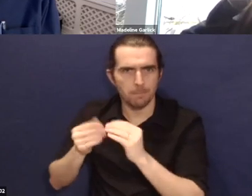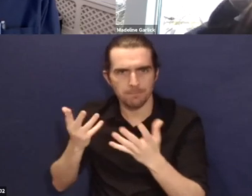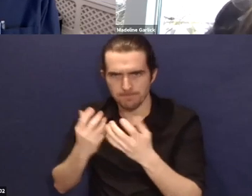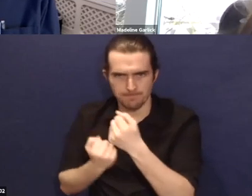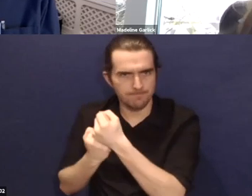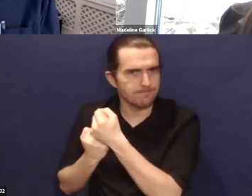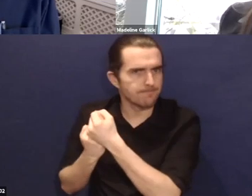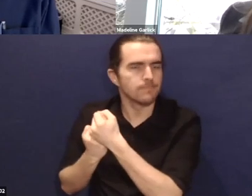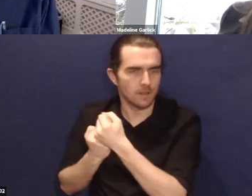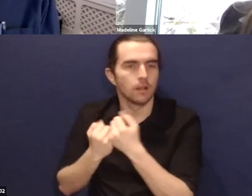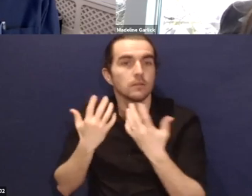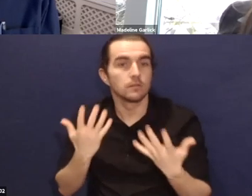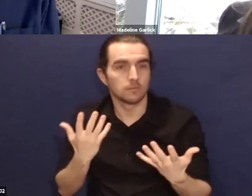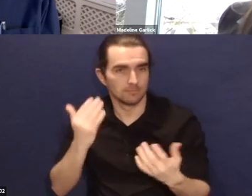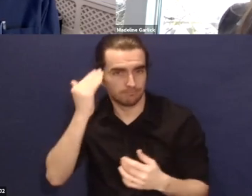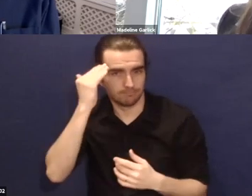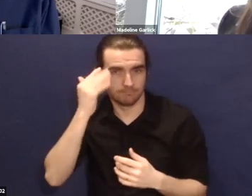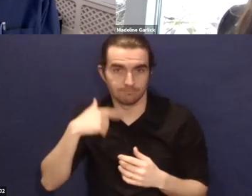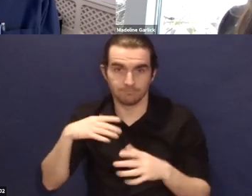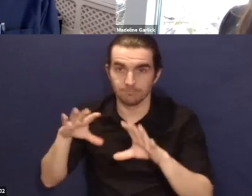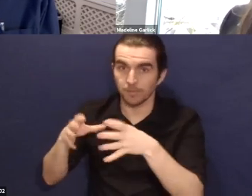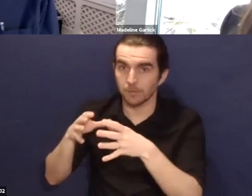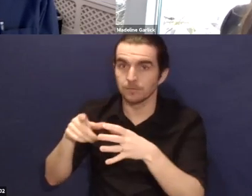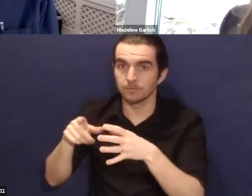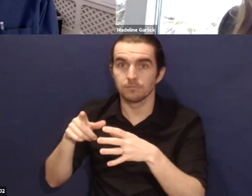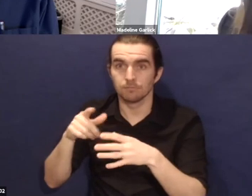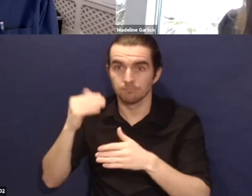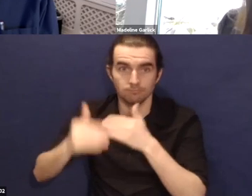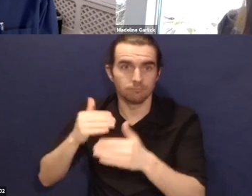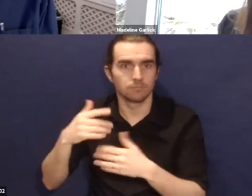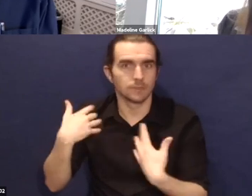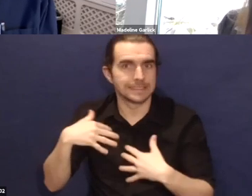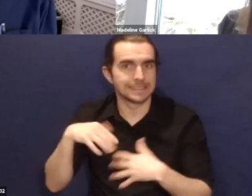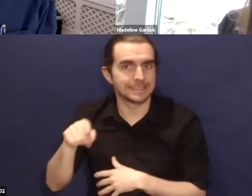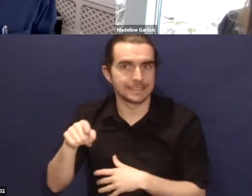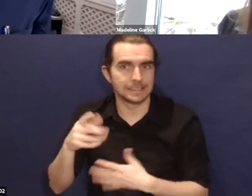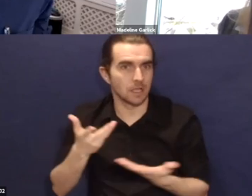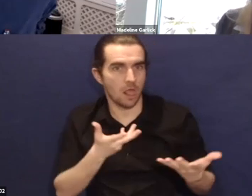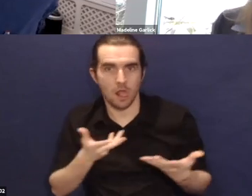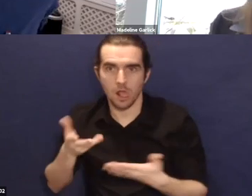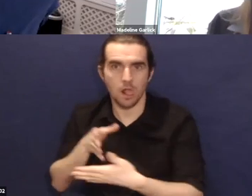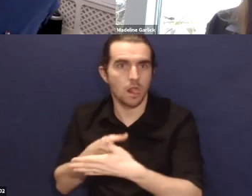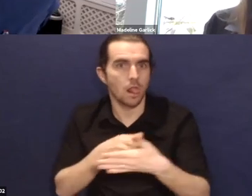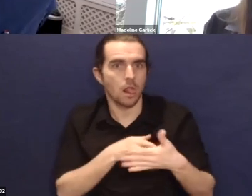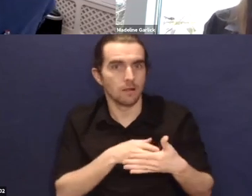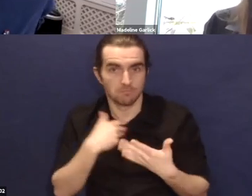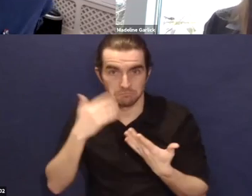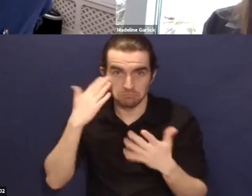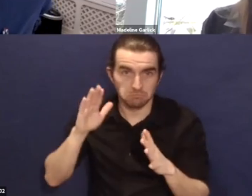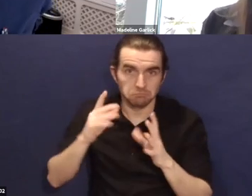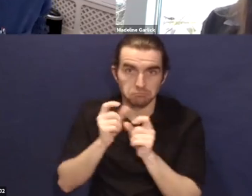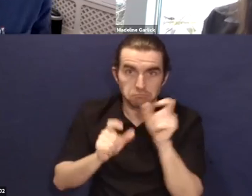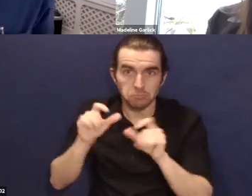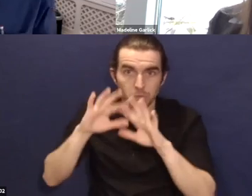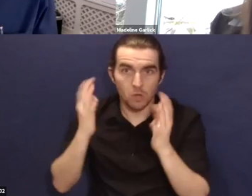UNHCR has been asked by the international community to take on more over the course of this time, these 70 years.